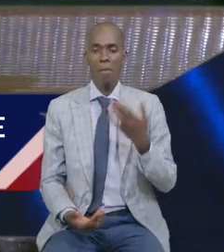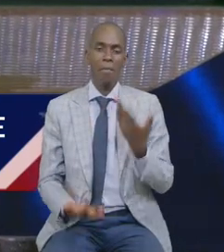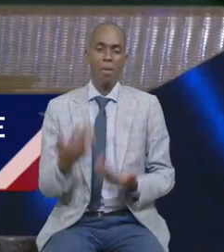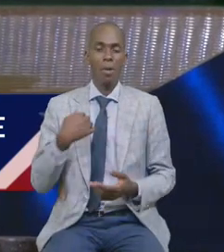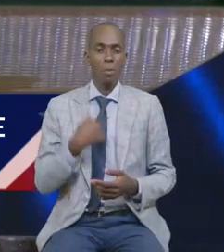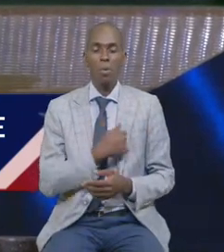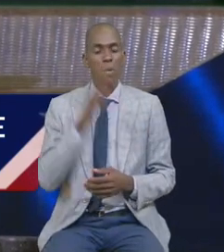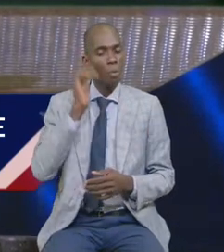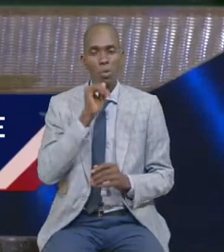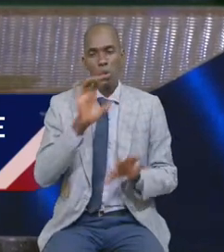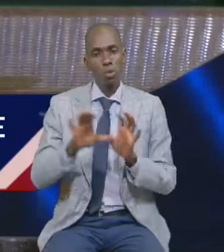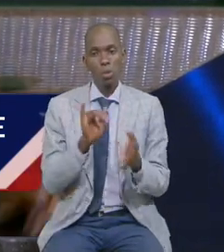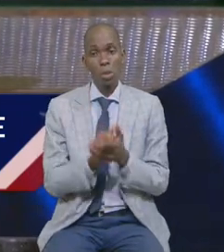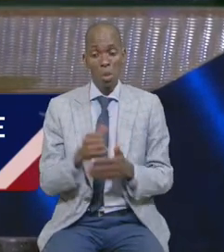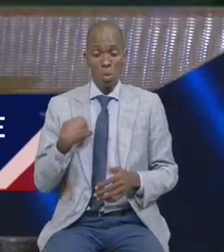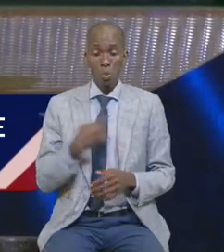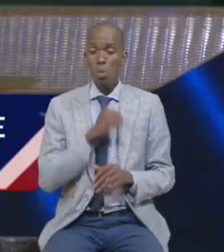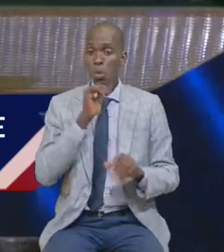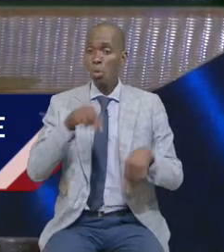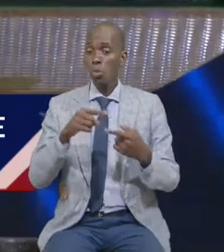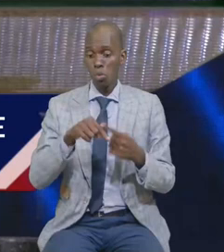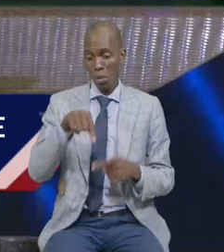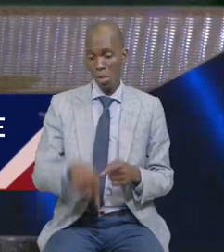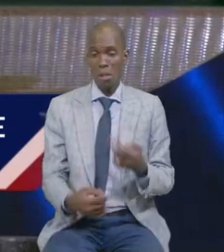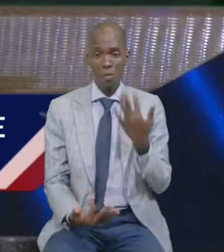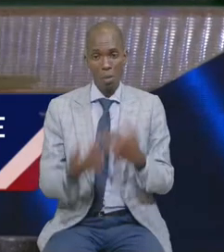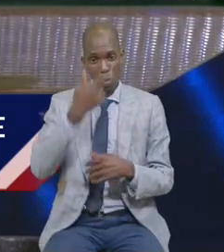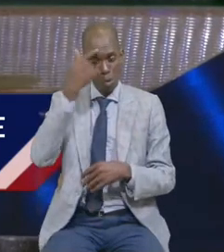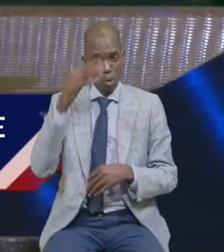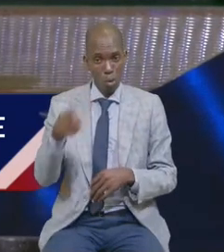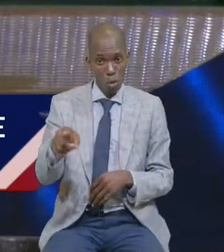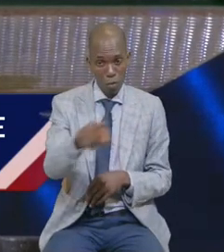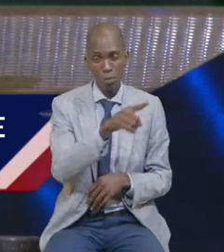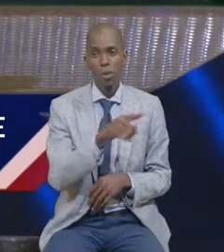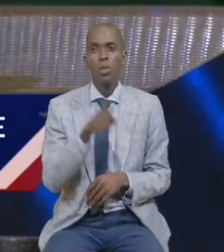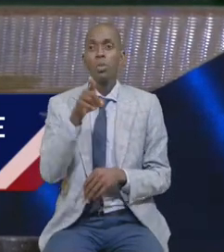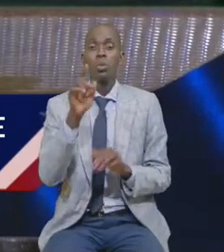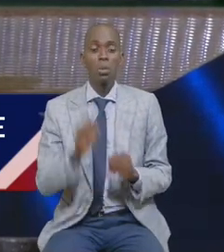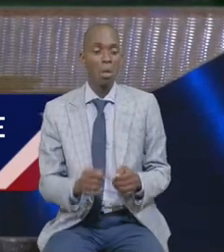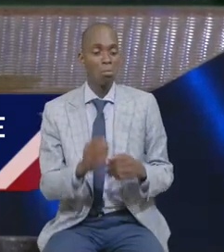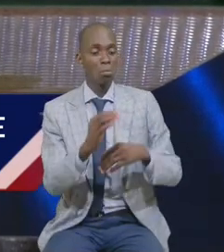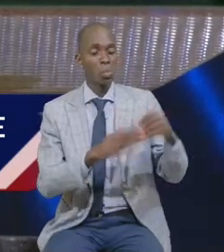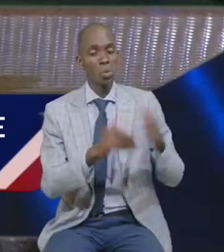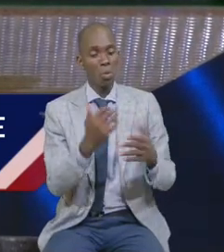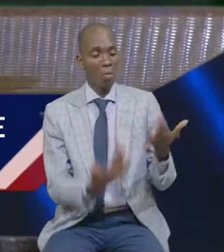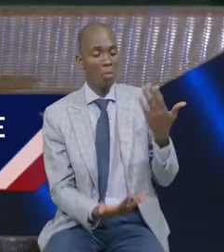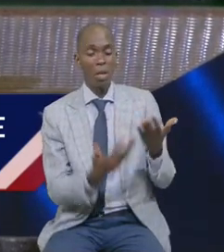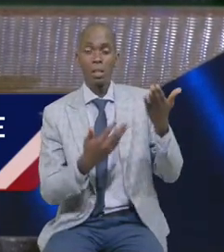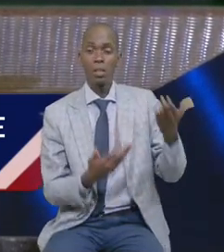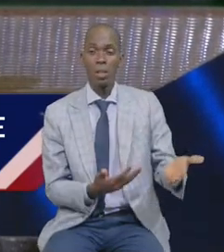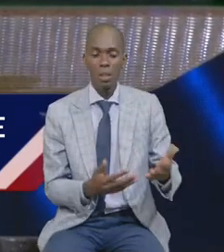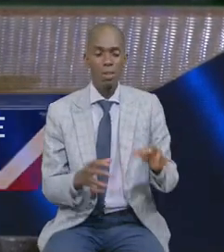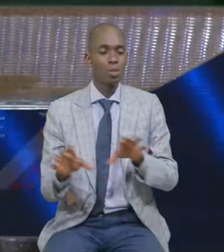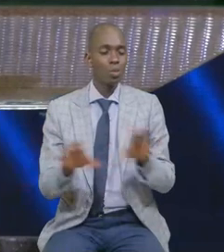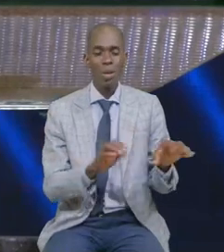to get to hell on your behalf. That's for eternity. You can build your fire here, you can burn anything here, you